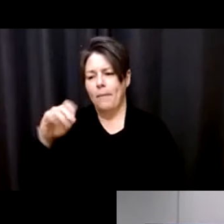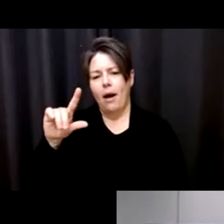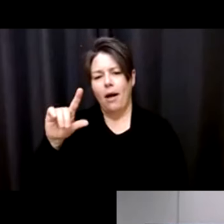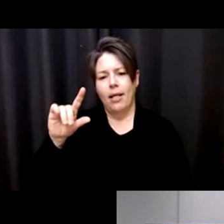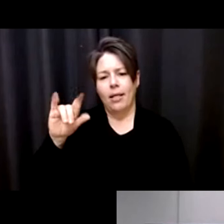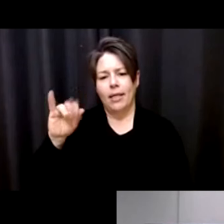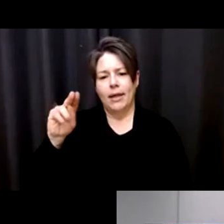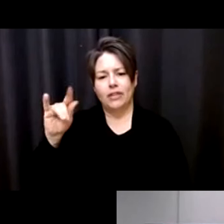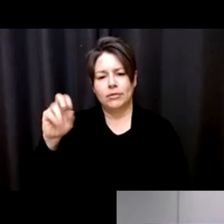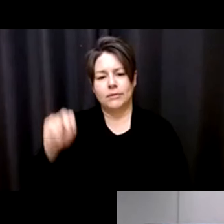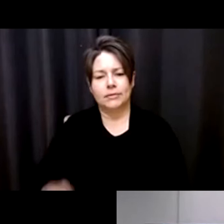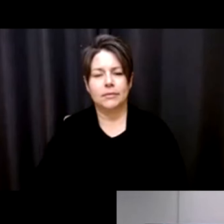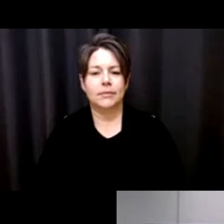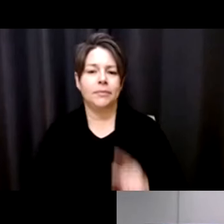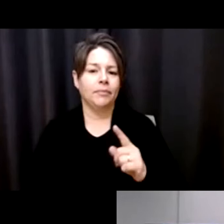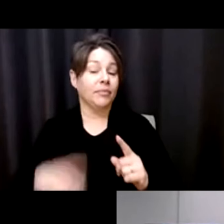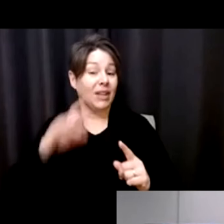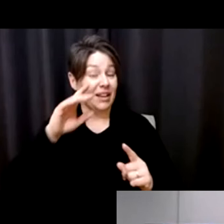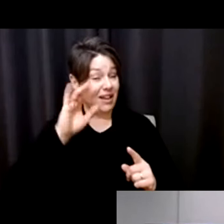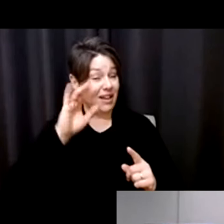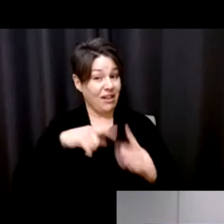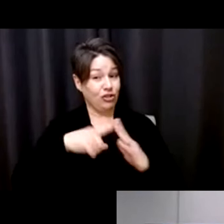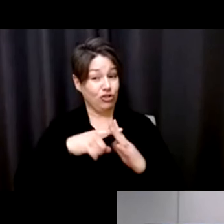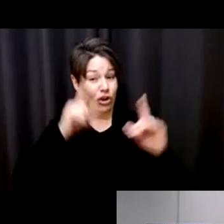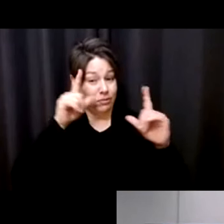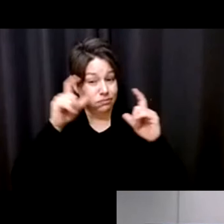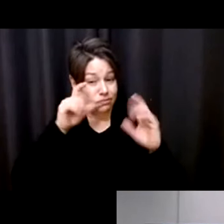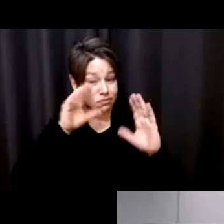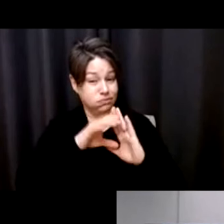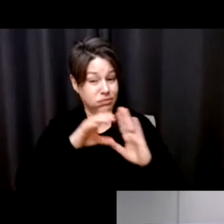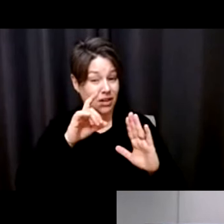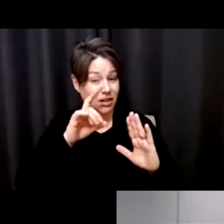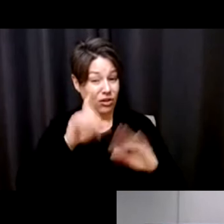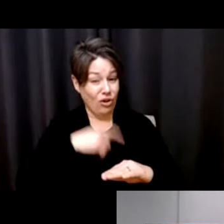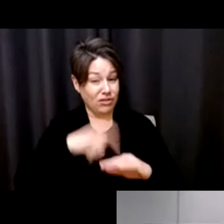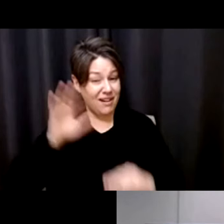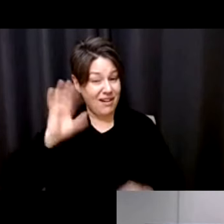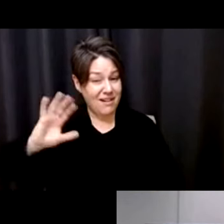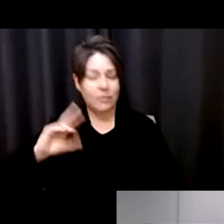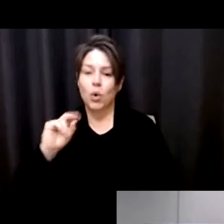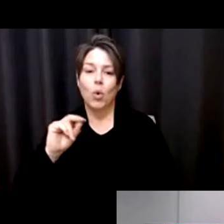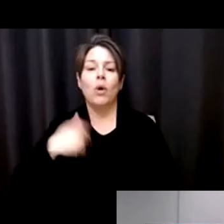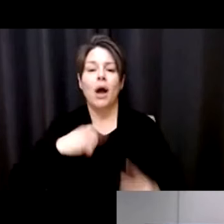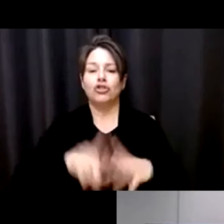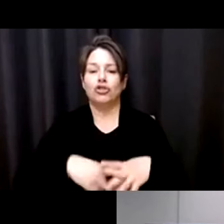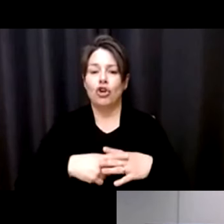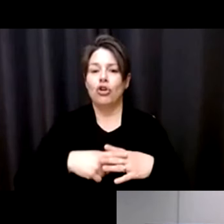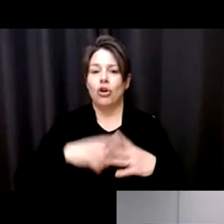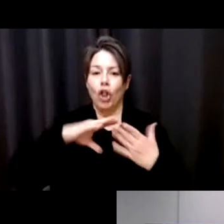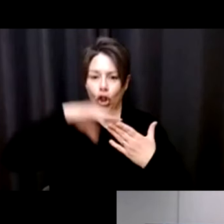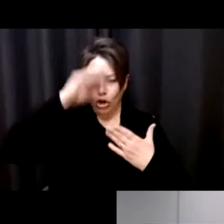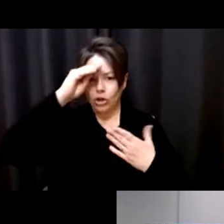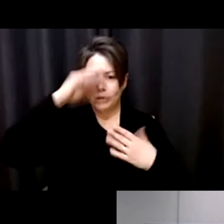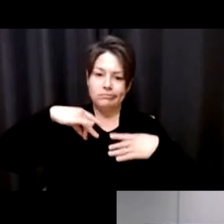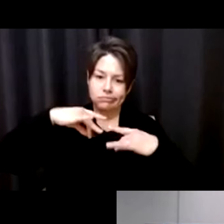Well, I didn't start documenting them that long ago. Mm-hmm. I started, you know, learning about the bees and studying and